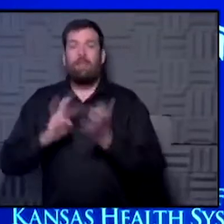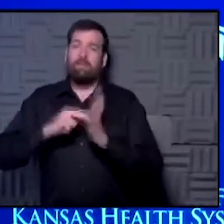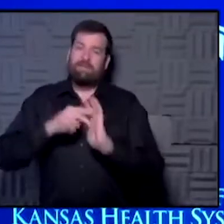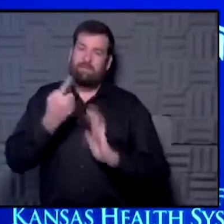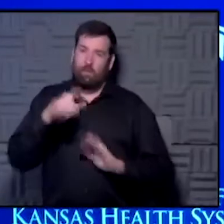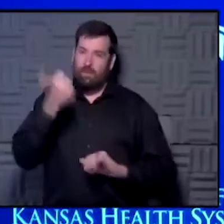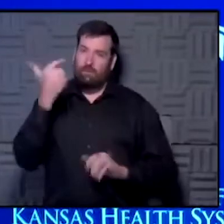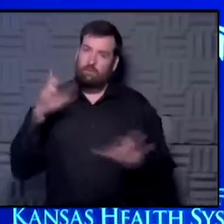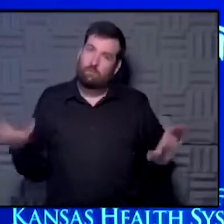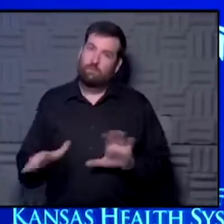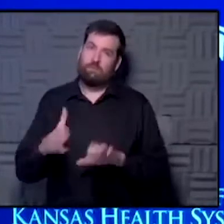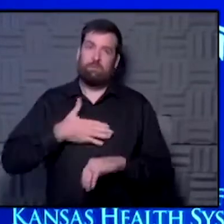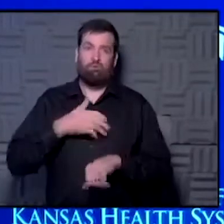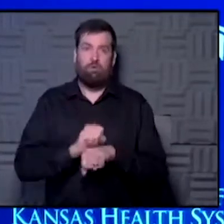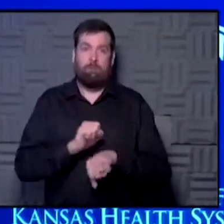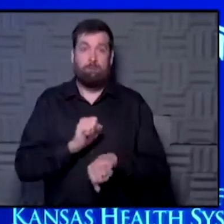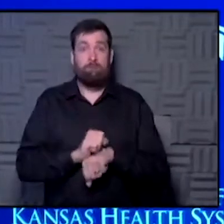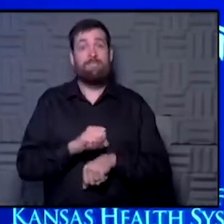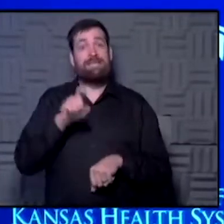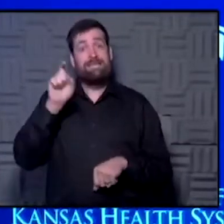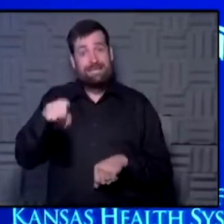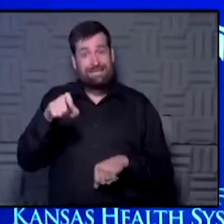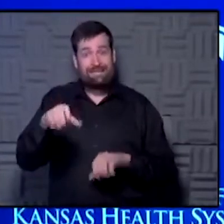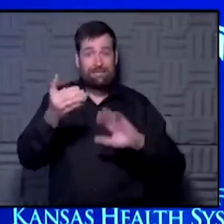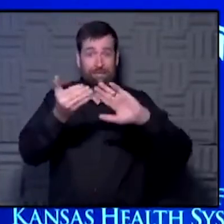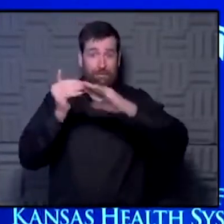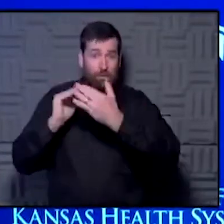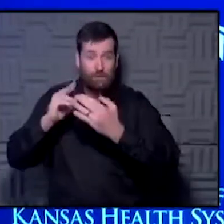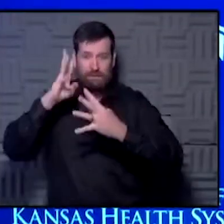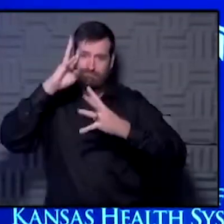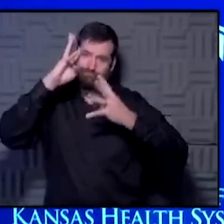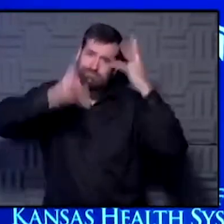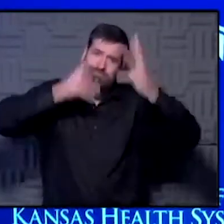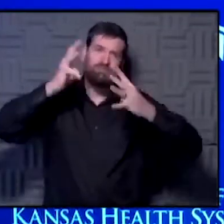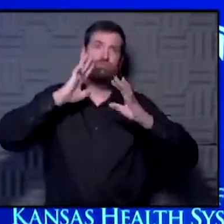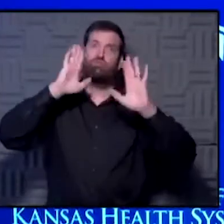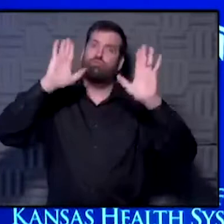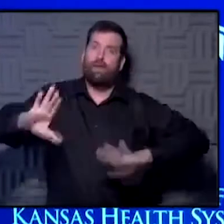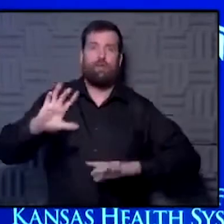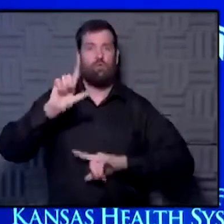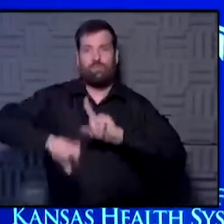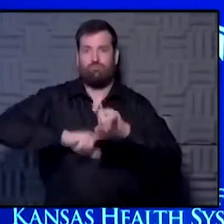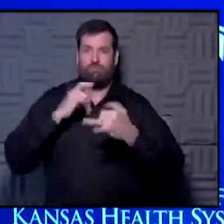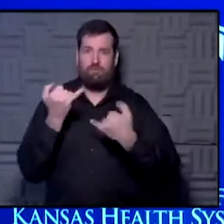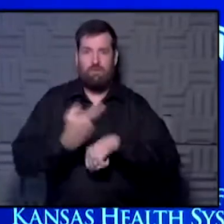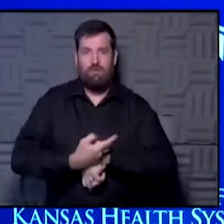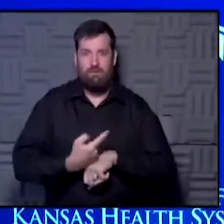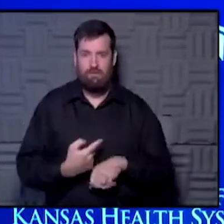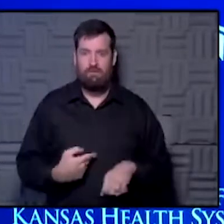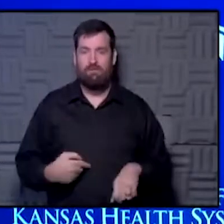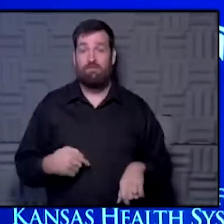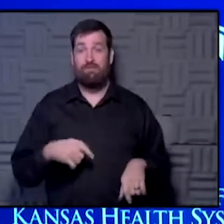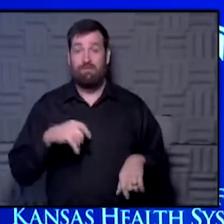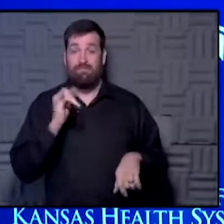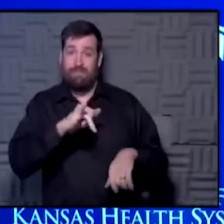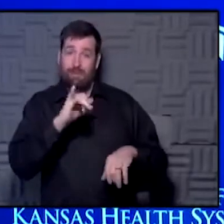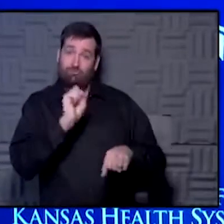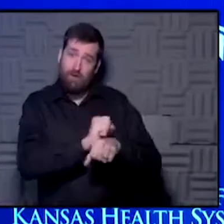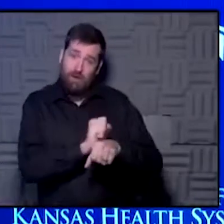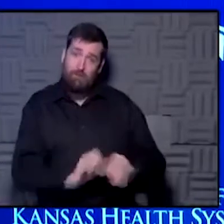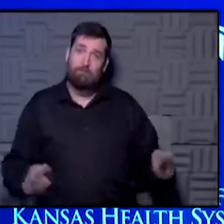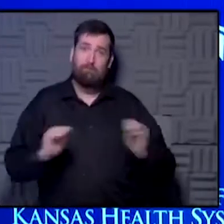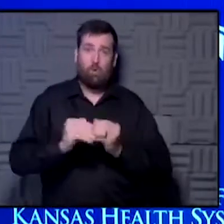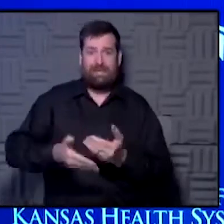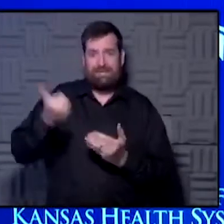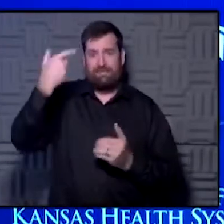my job. So I really need the community to come up with great questions today. Make that job easier for